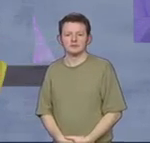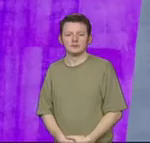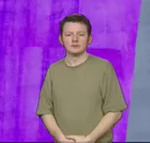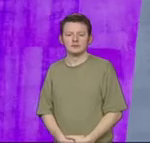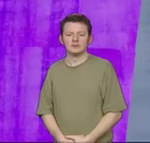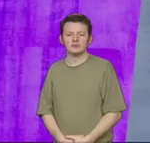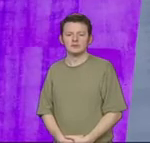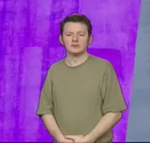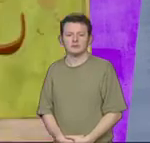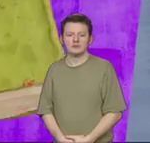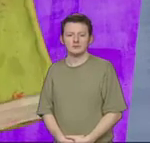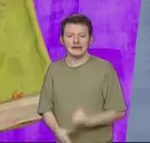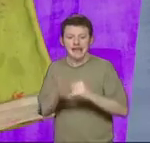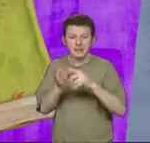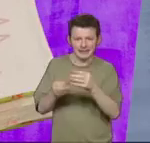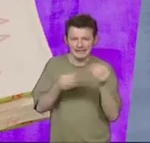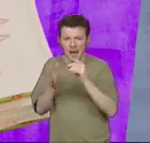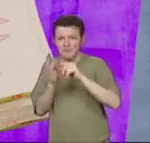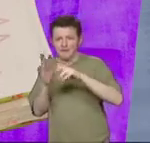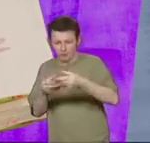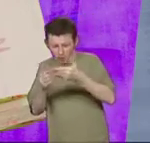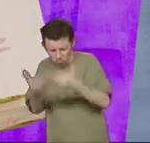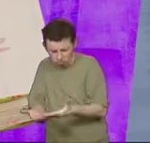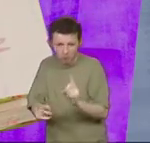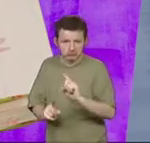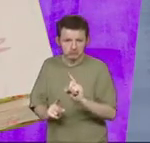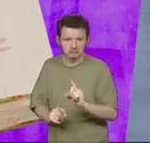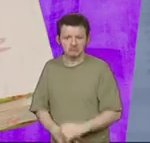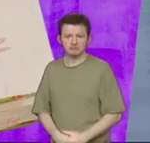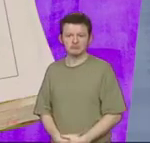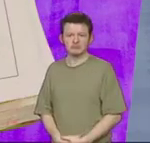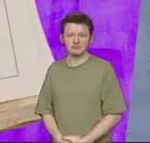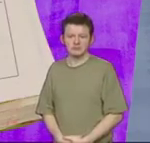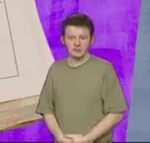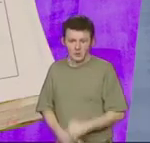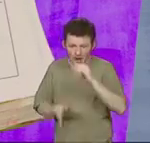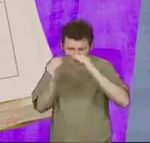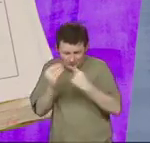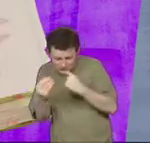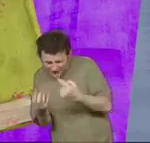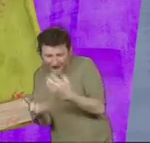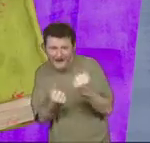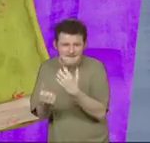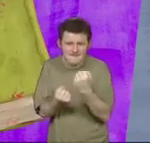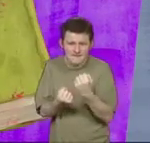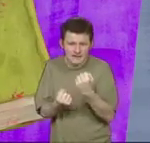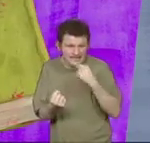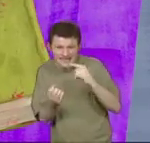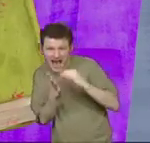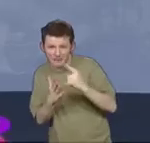down. You can find everything out by looking it up in here, said Sammy. It's an